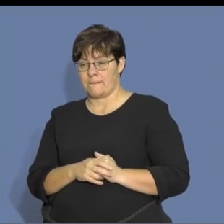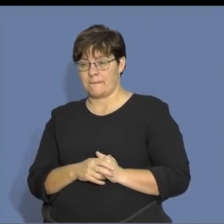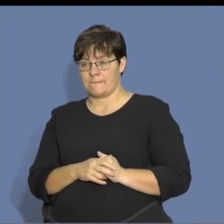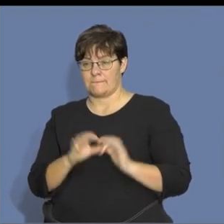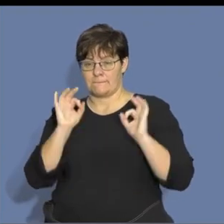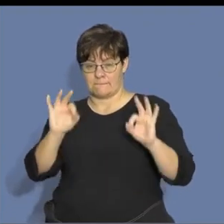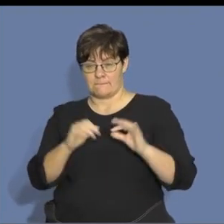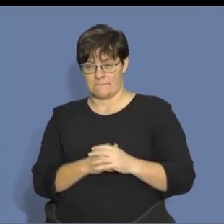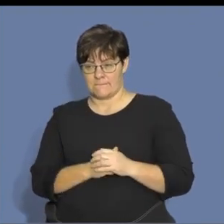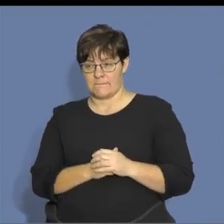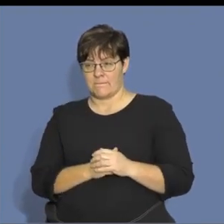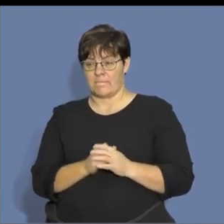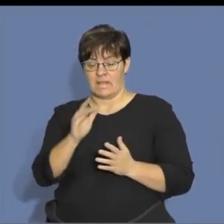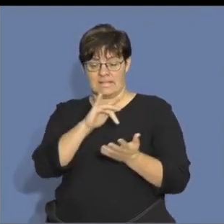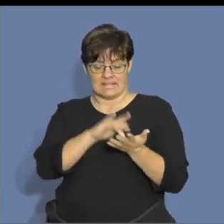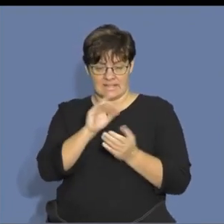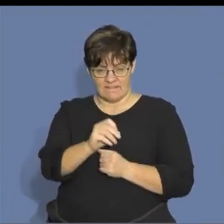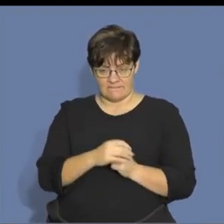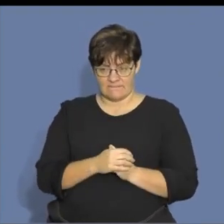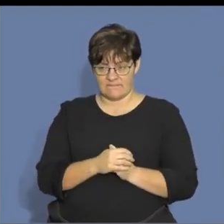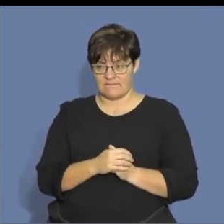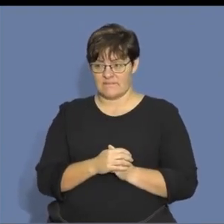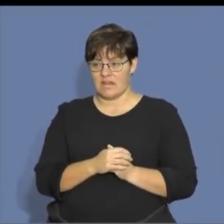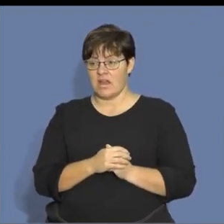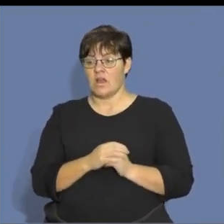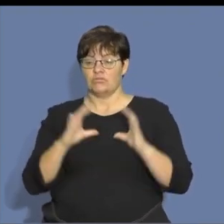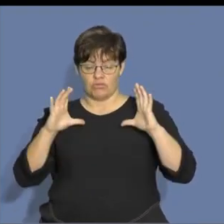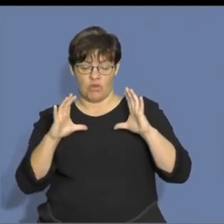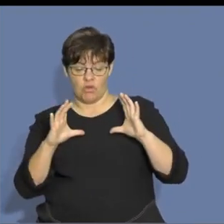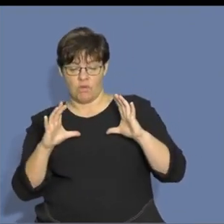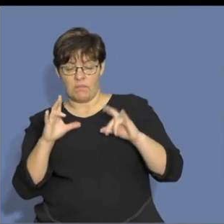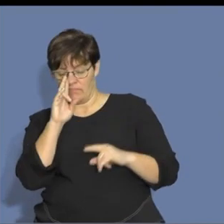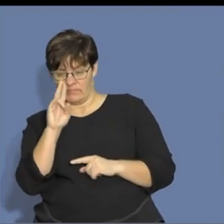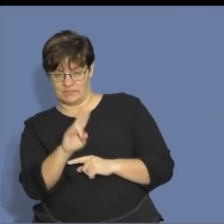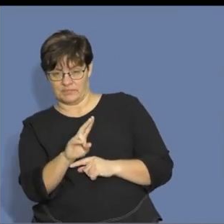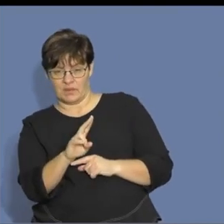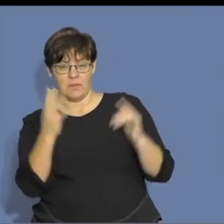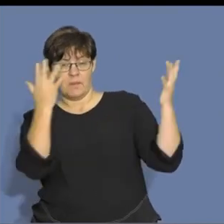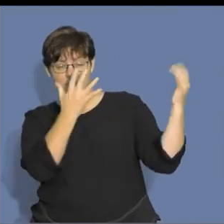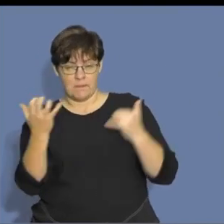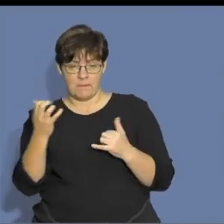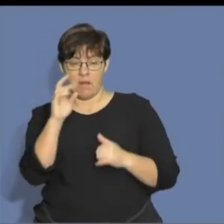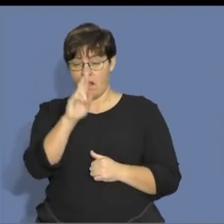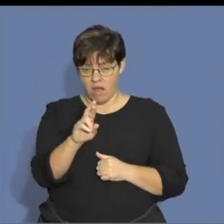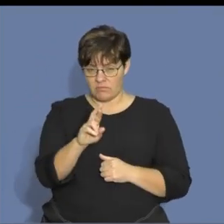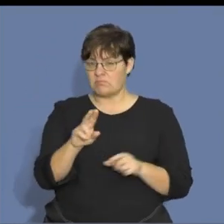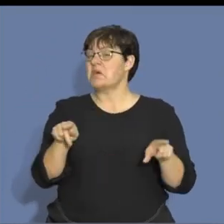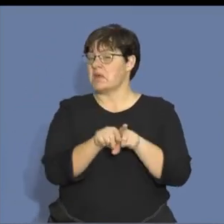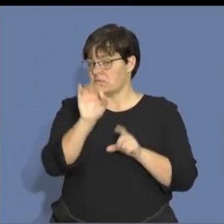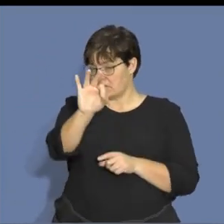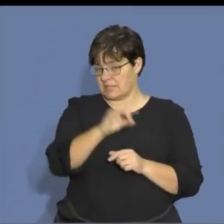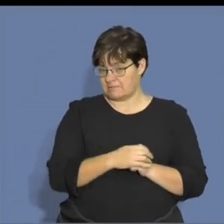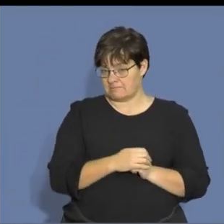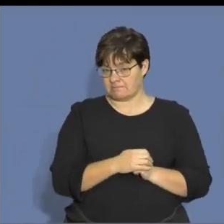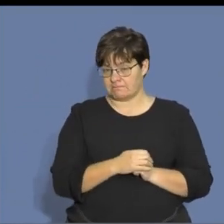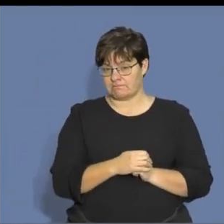Wonderful. It's got a center, and when I drew my circle, by inspection, I worked out that the radius was equal to